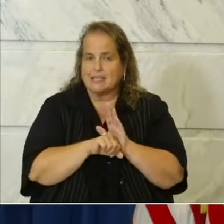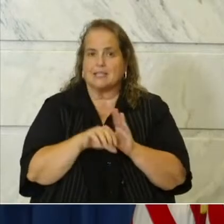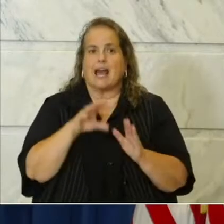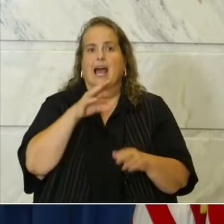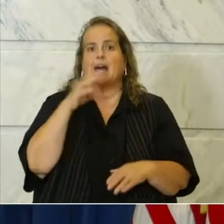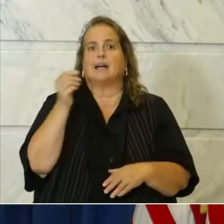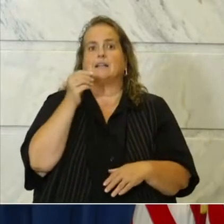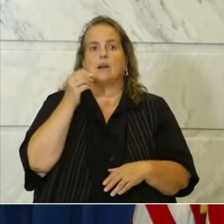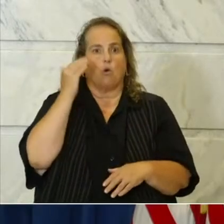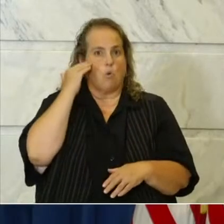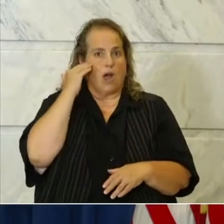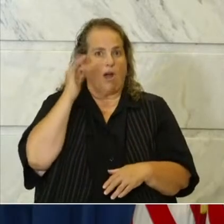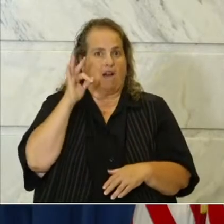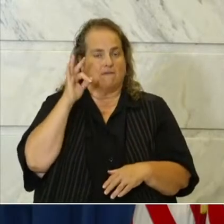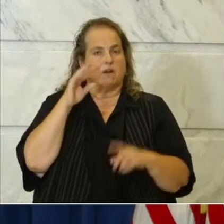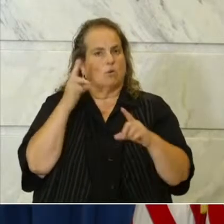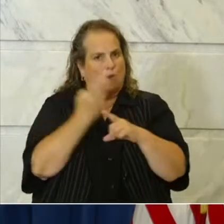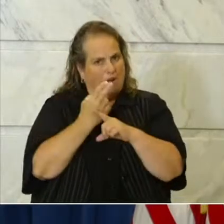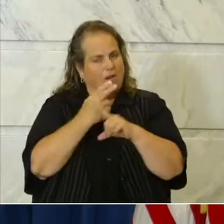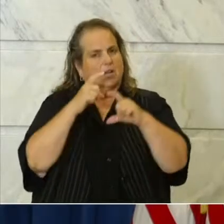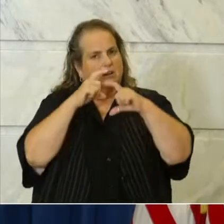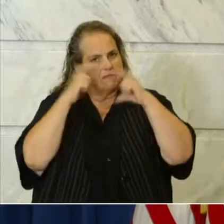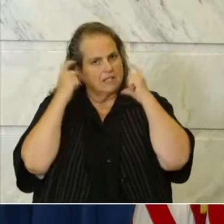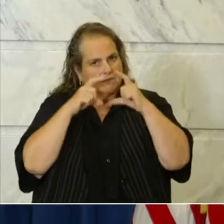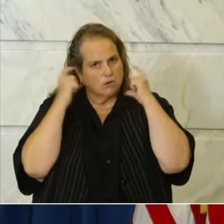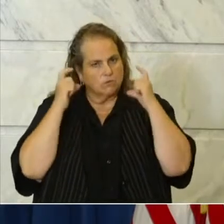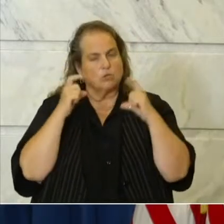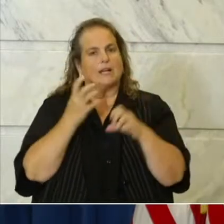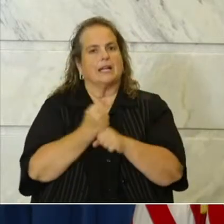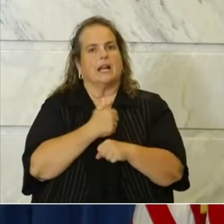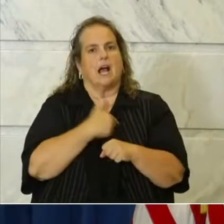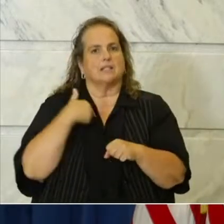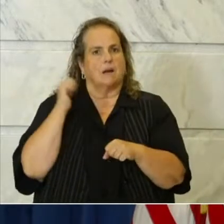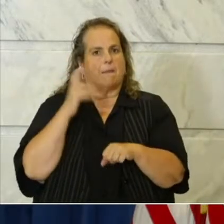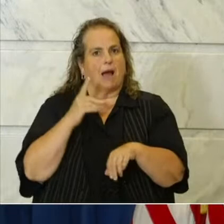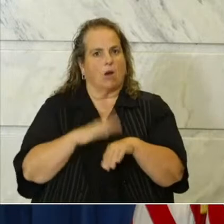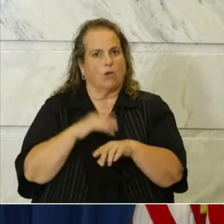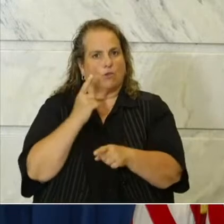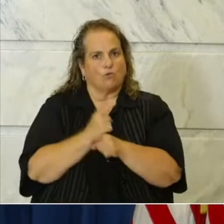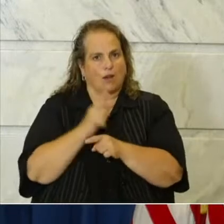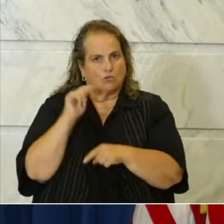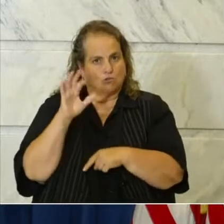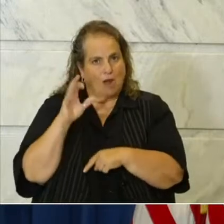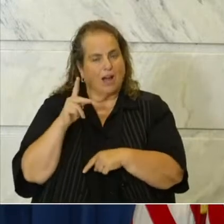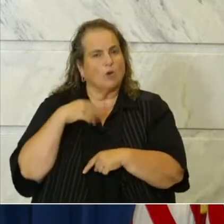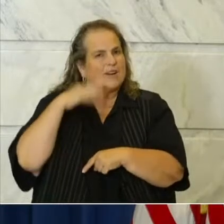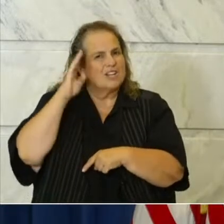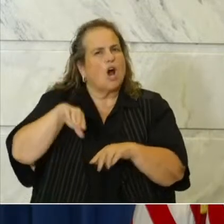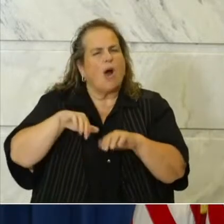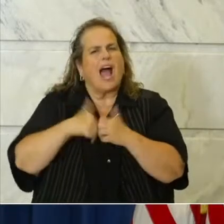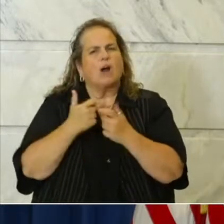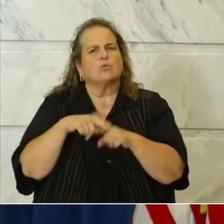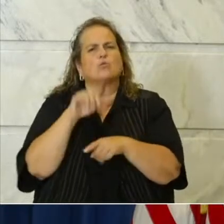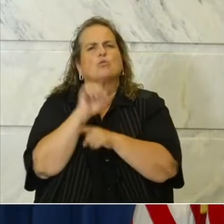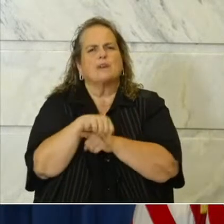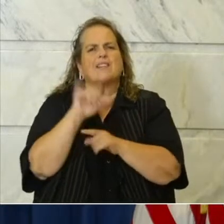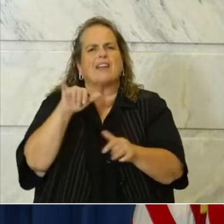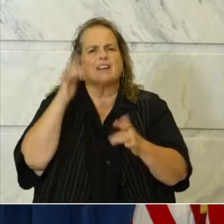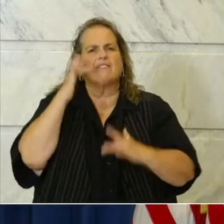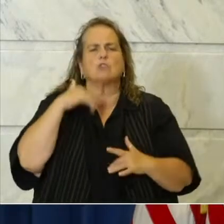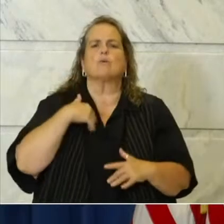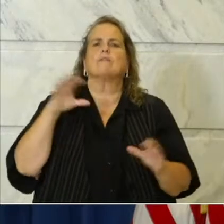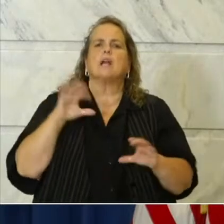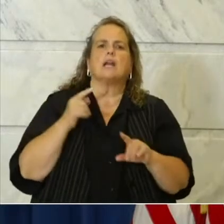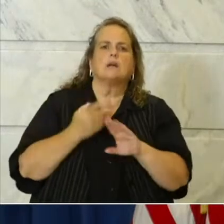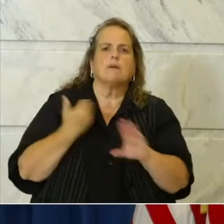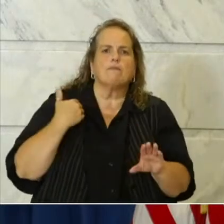and wearing these facial coverings, can get us back on the right track. We know how to beat this virus. We've done it before,